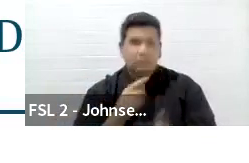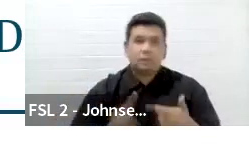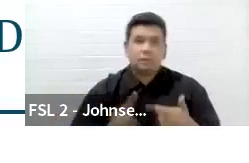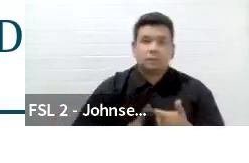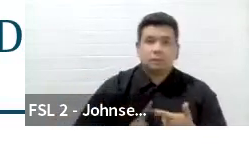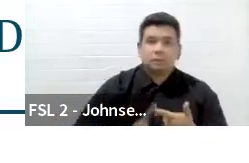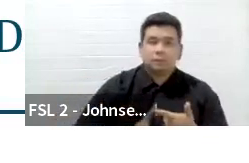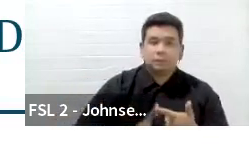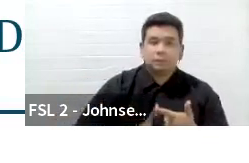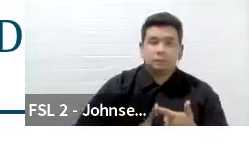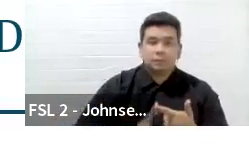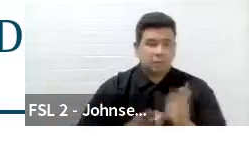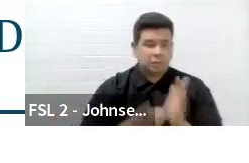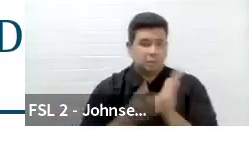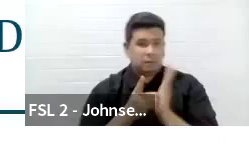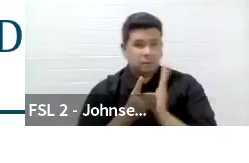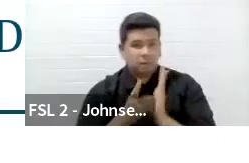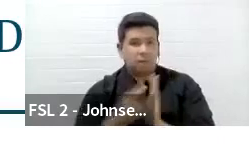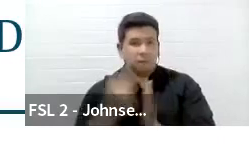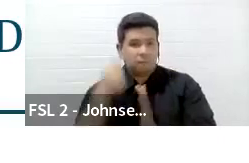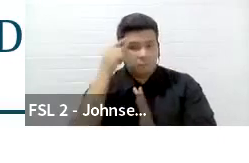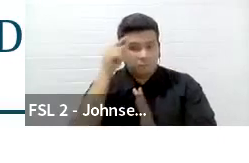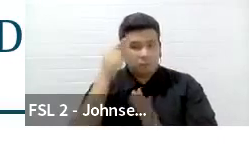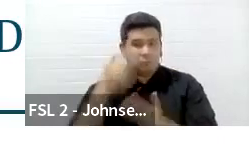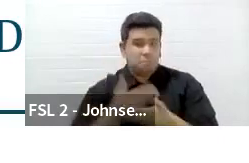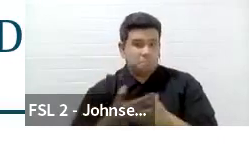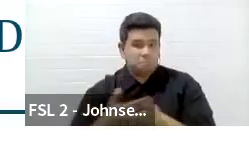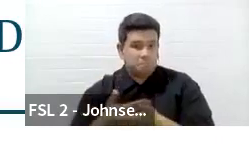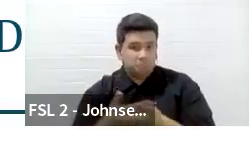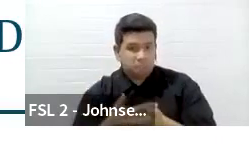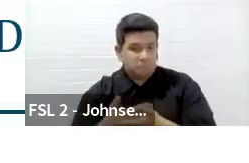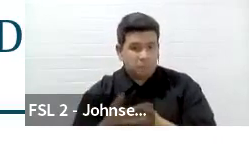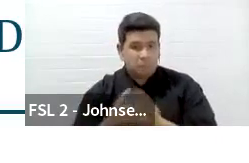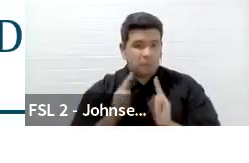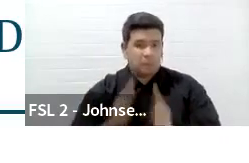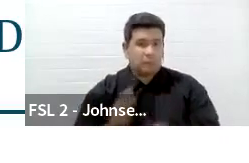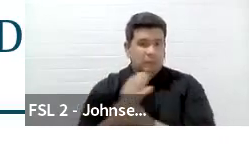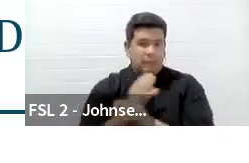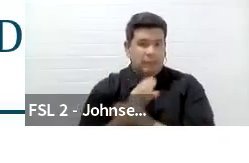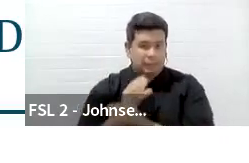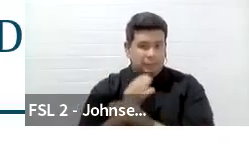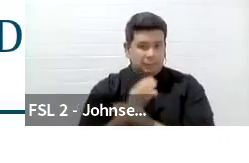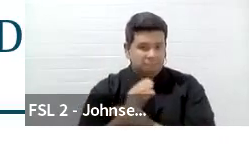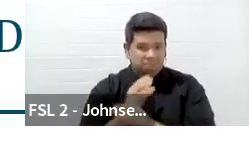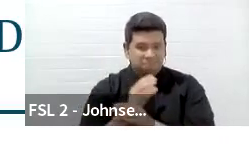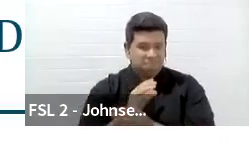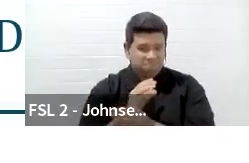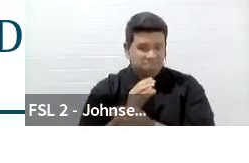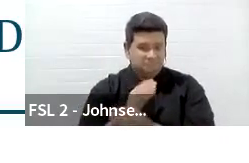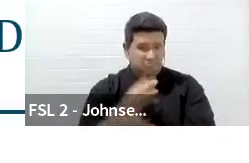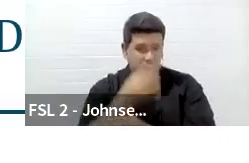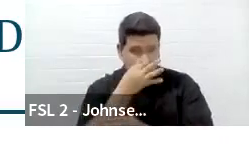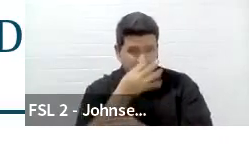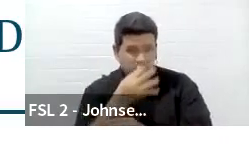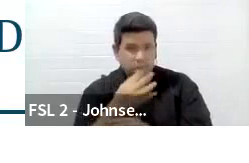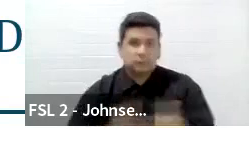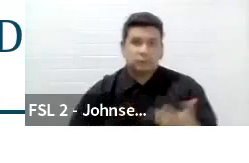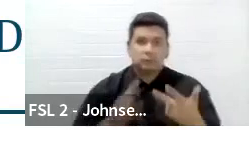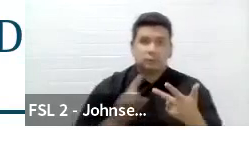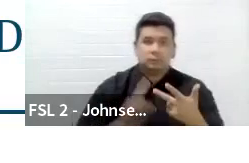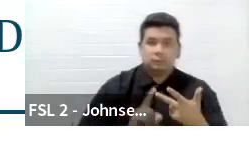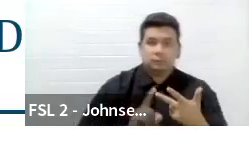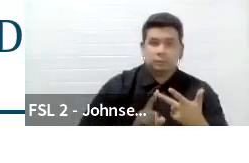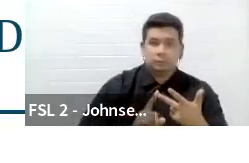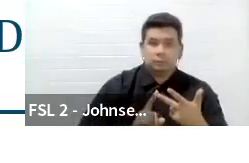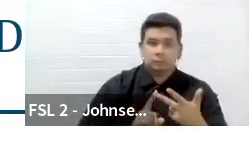healthcare needs in the next 5 years. This lower population cohort will translate to a higher per capita education and health